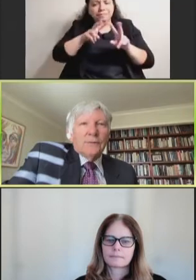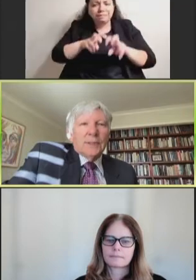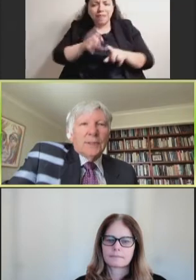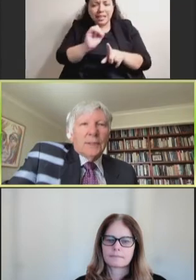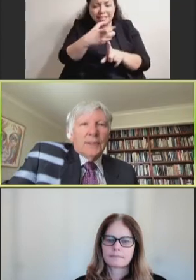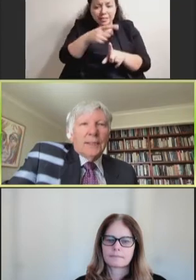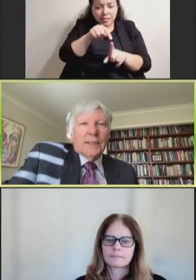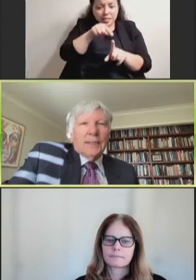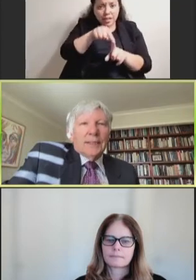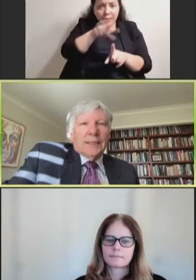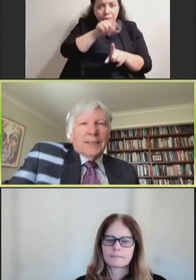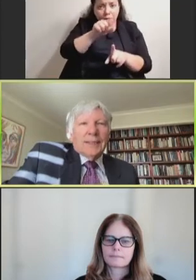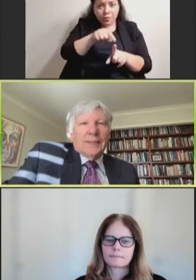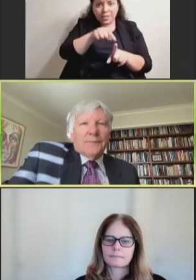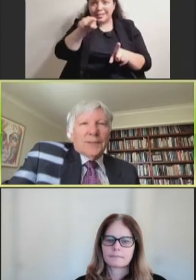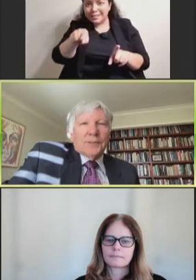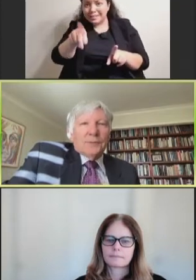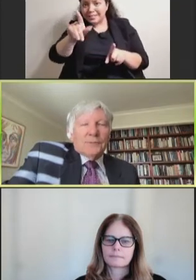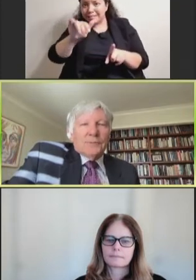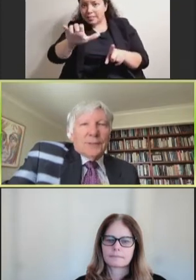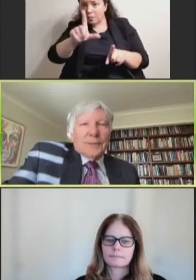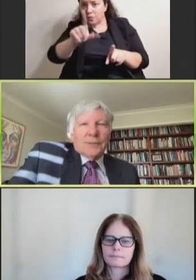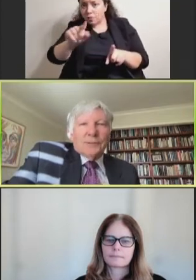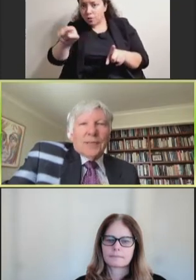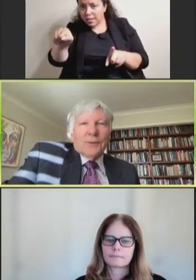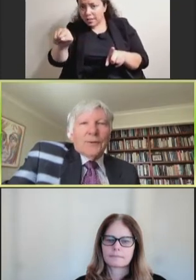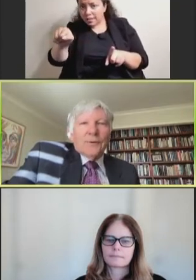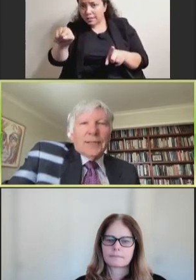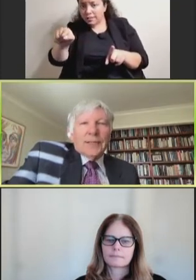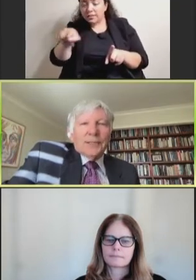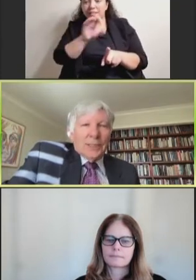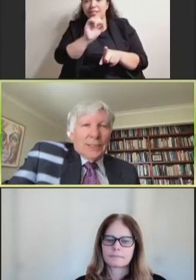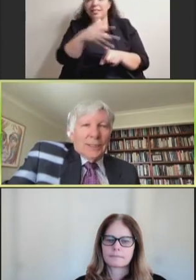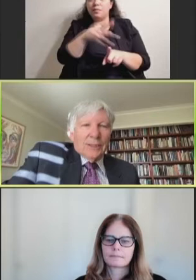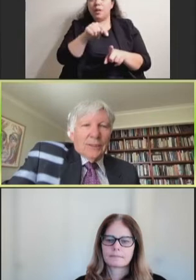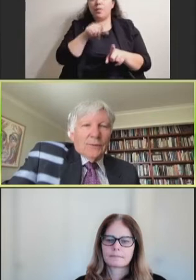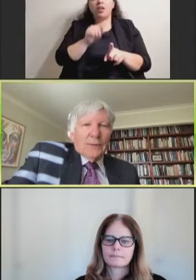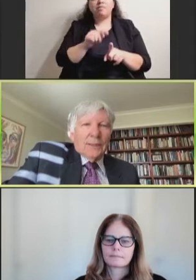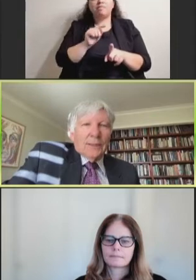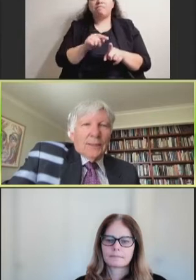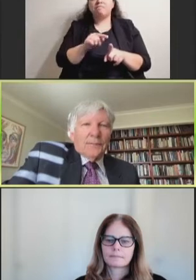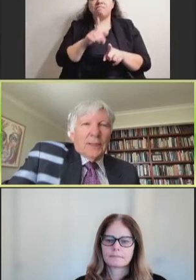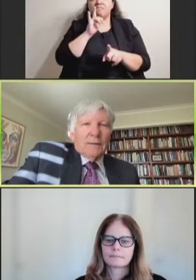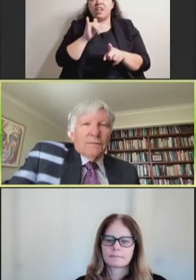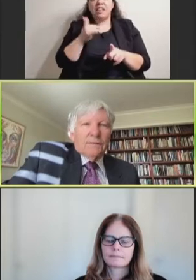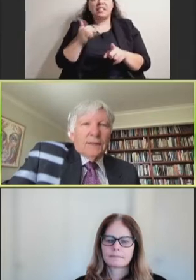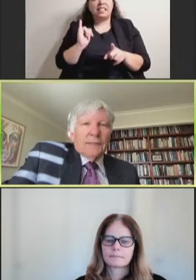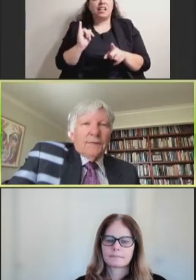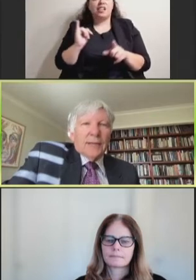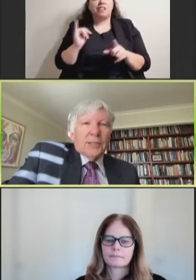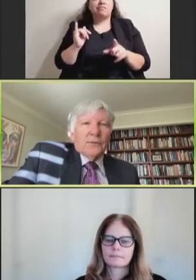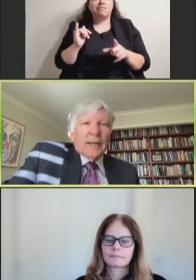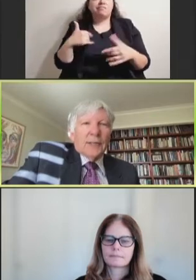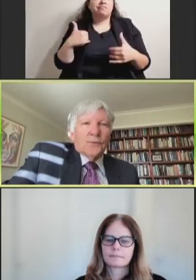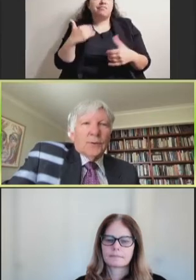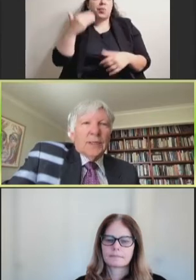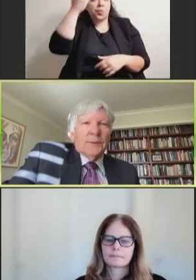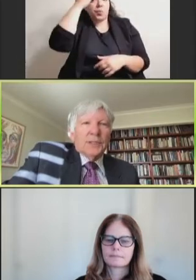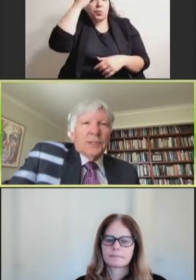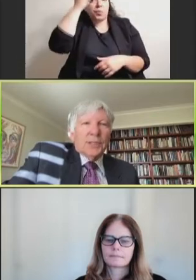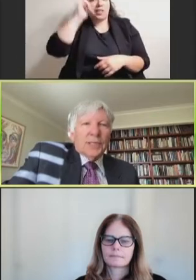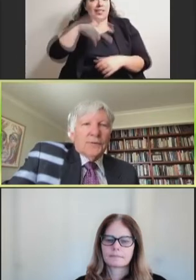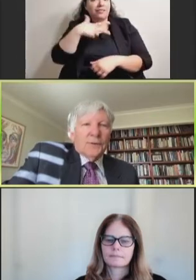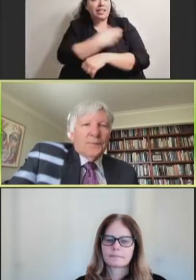of 2020, so in September, we really didn't know if the vaccine trials were going